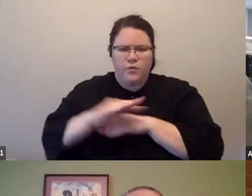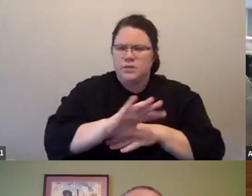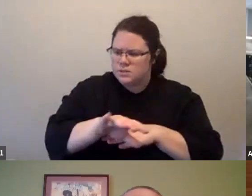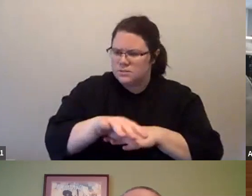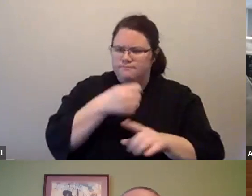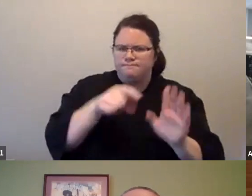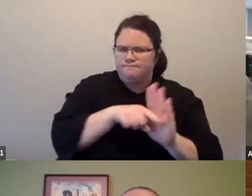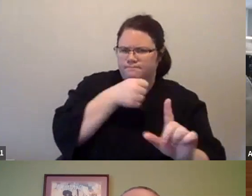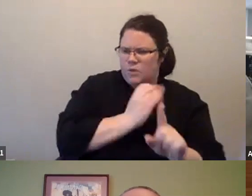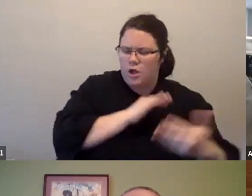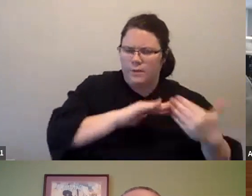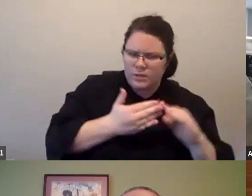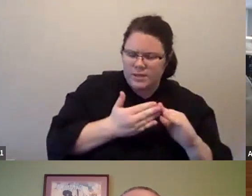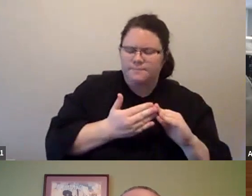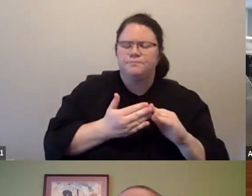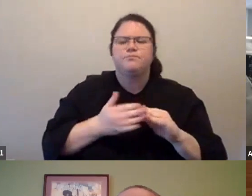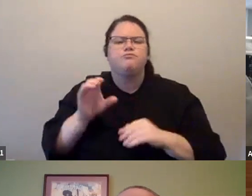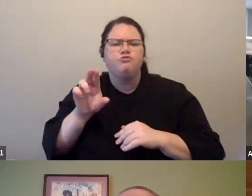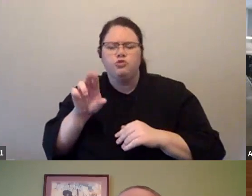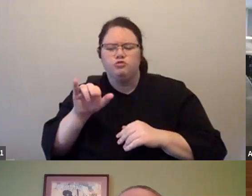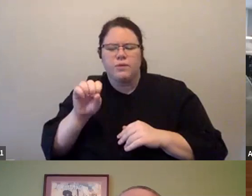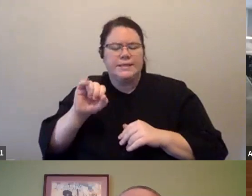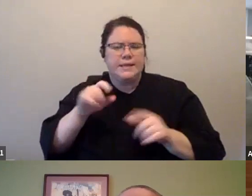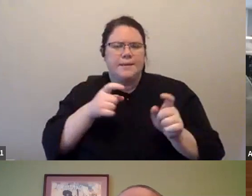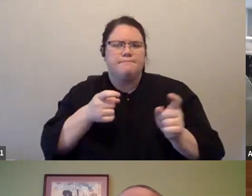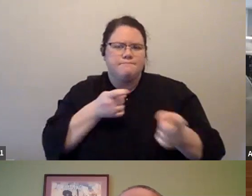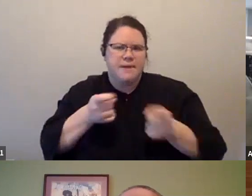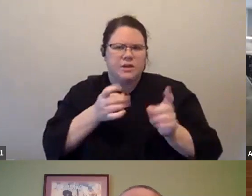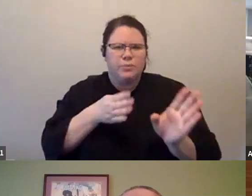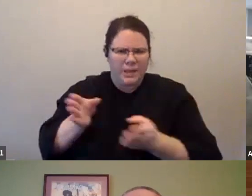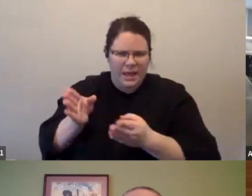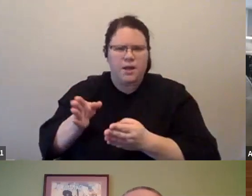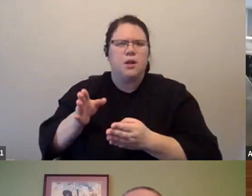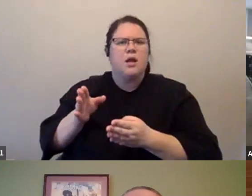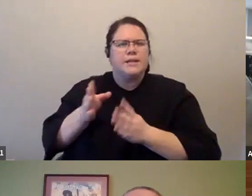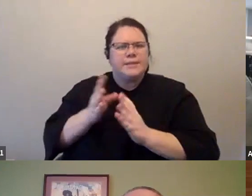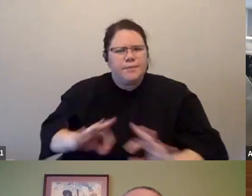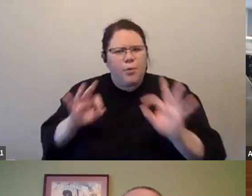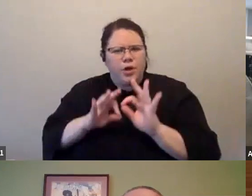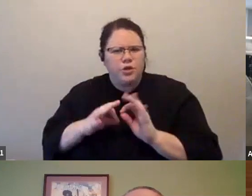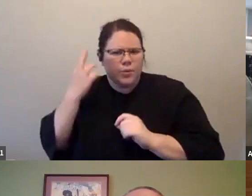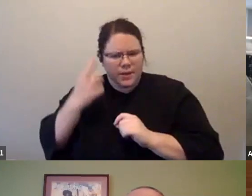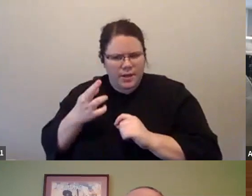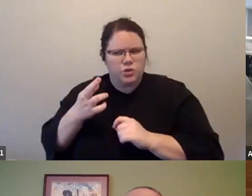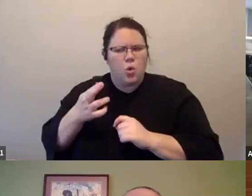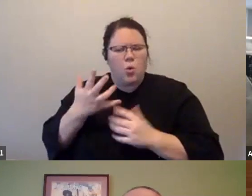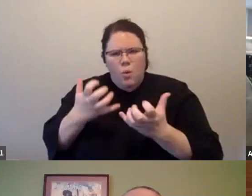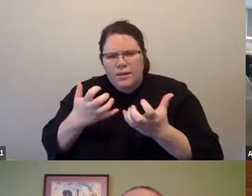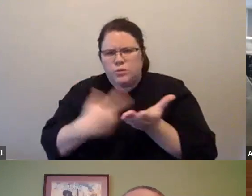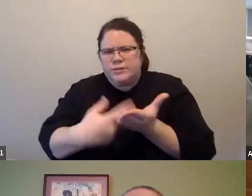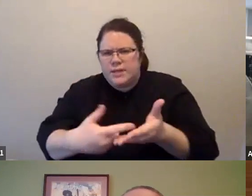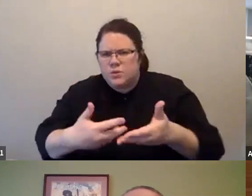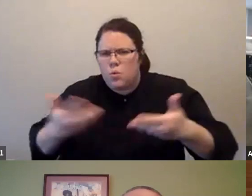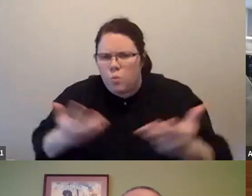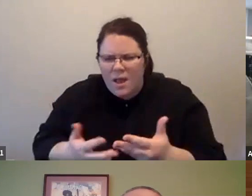things with crisis management plans, it really depends on the particular issue that we're trying to address, and we look at, you know, how it could impact